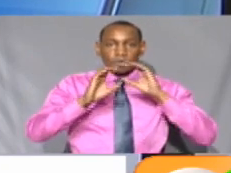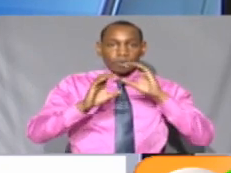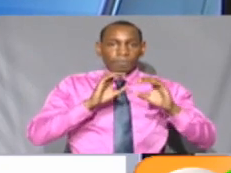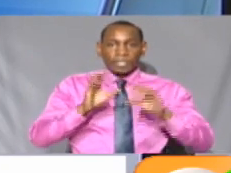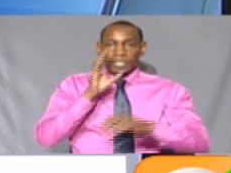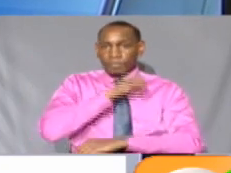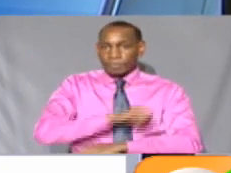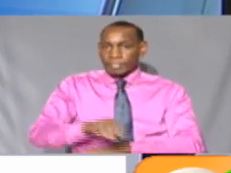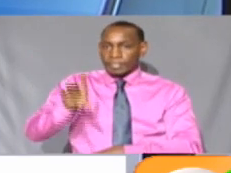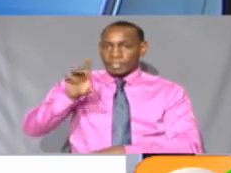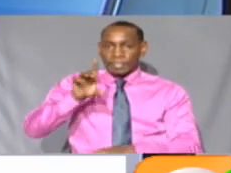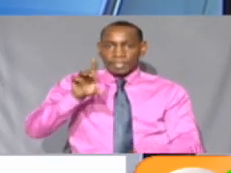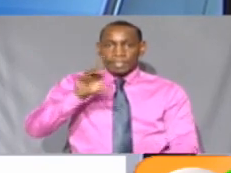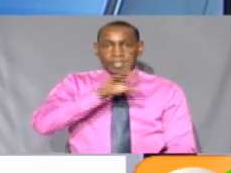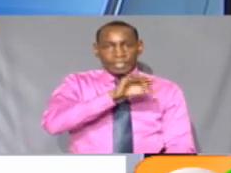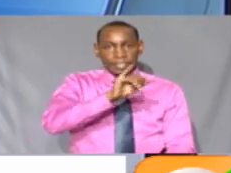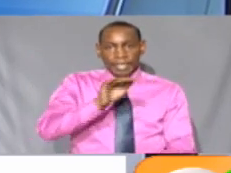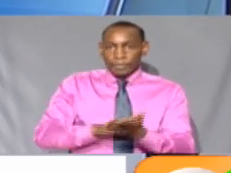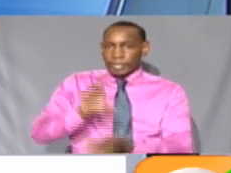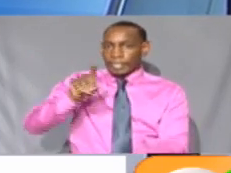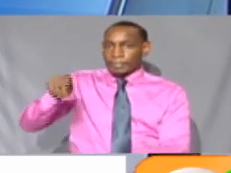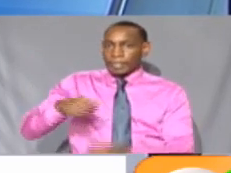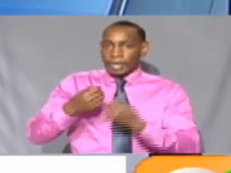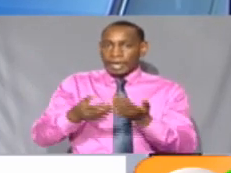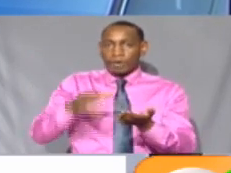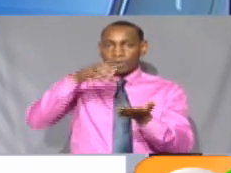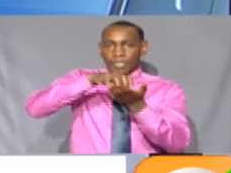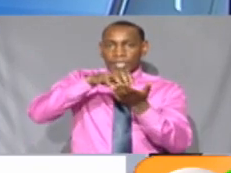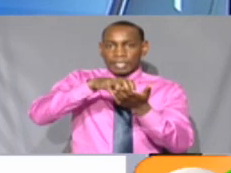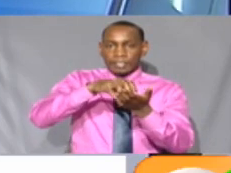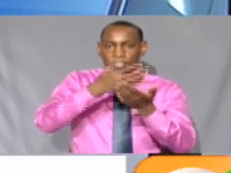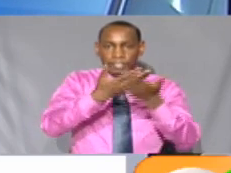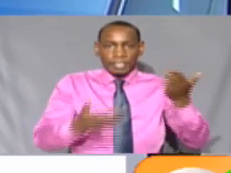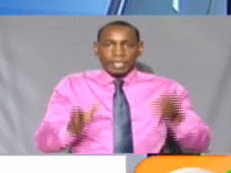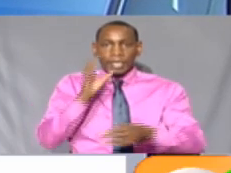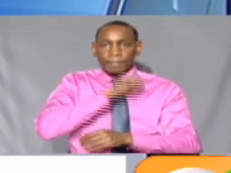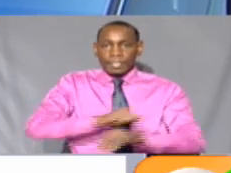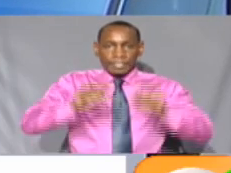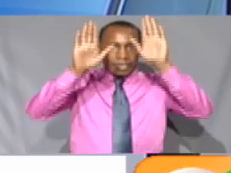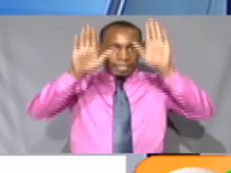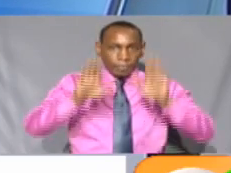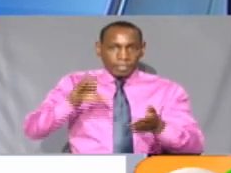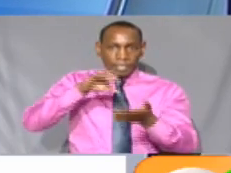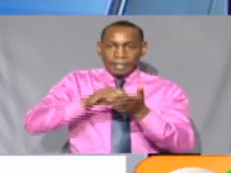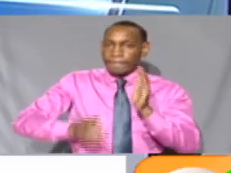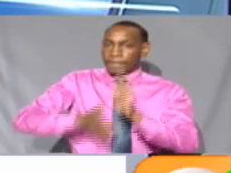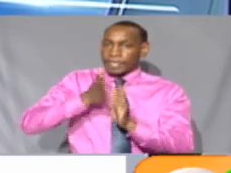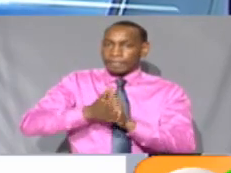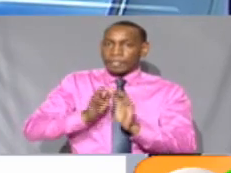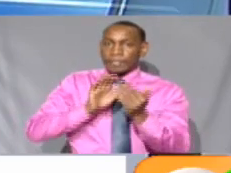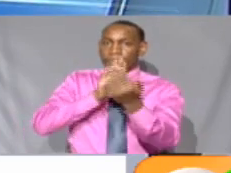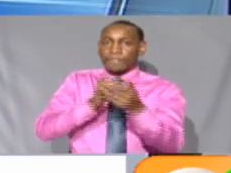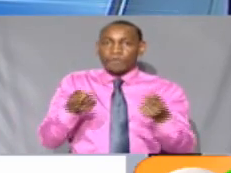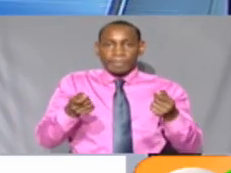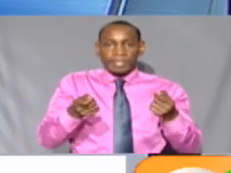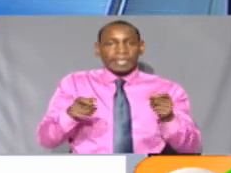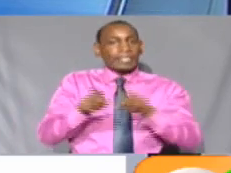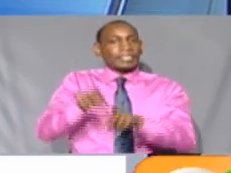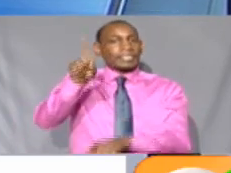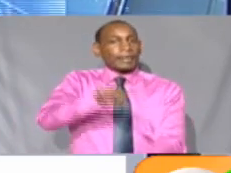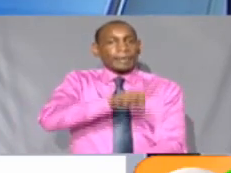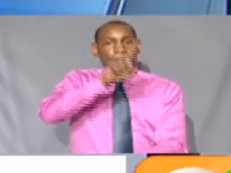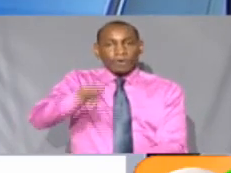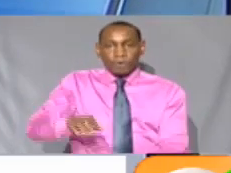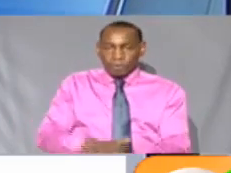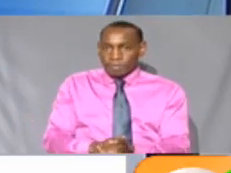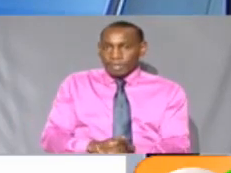miscommunication between the DCI and the DPP. How can a charge sheet miss in a crucial case? Rushing to the media too is wrong.